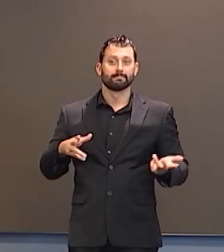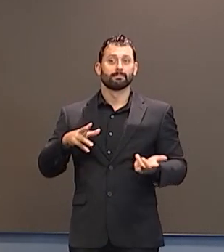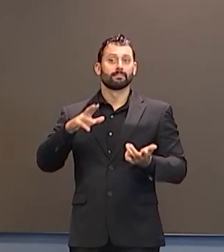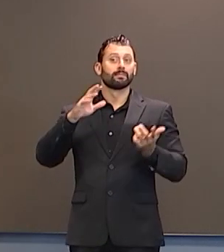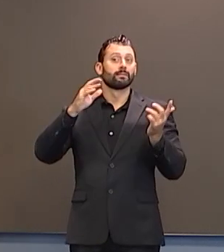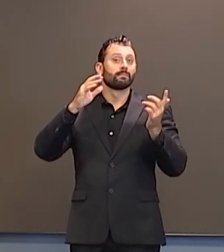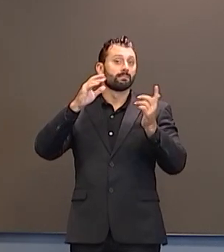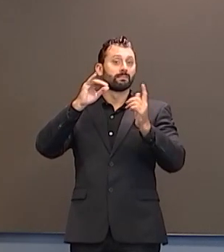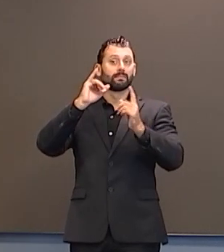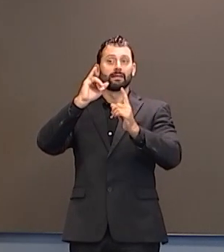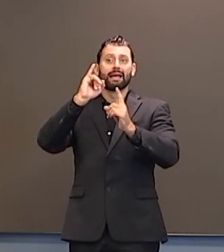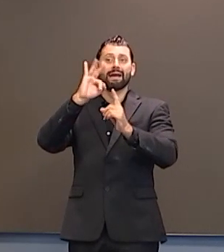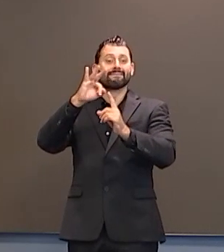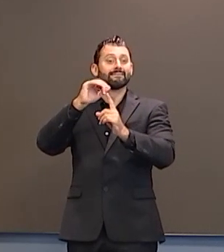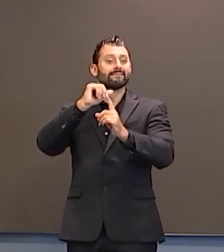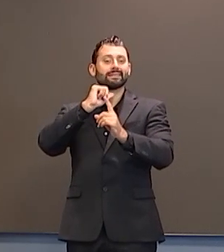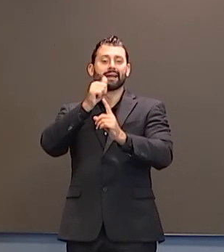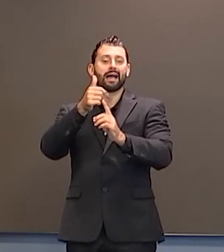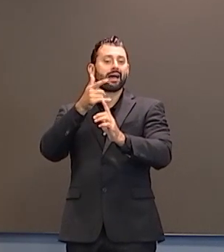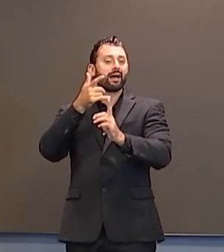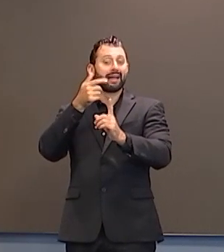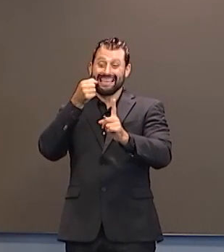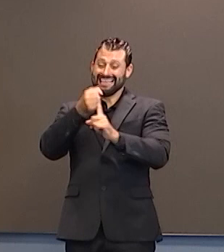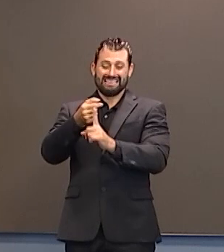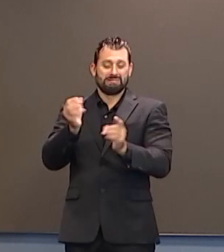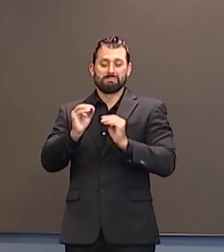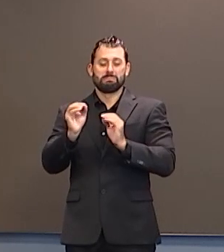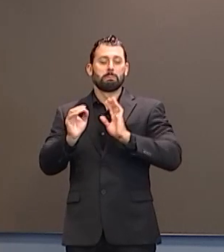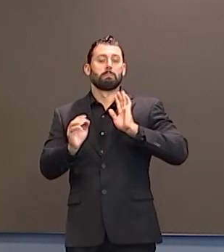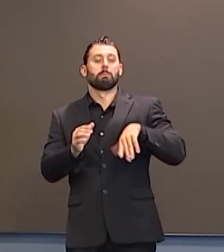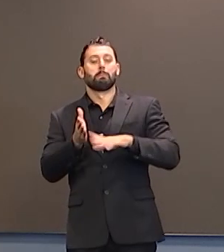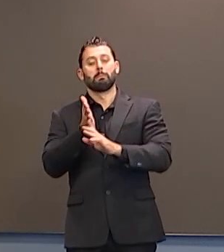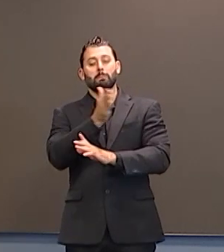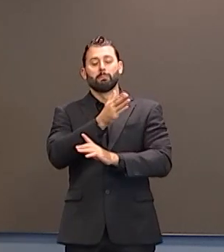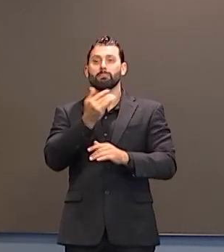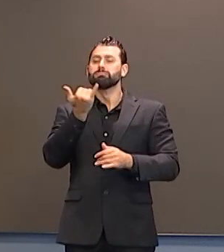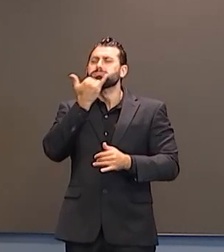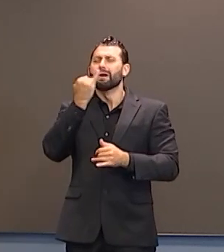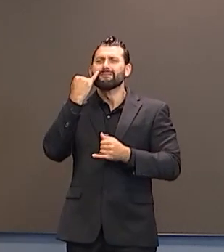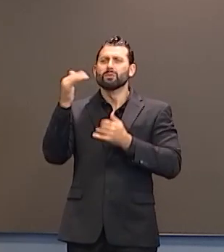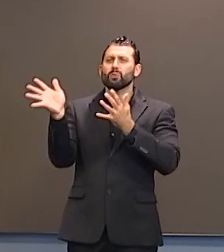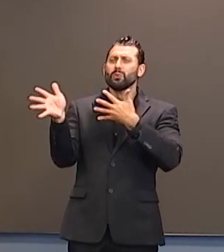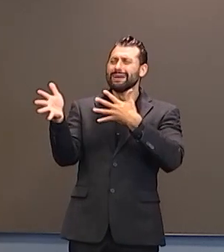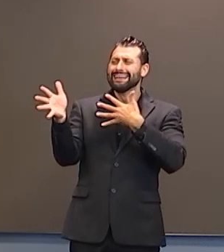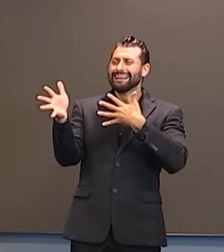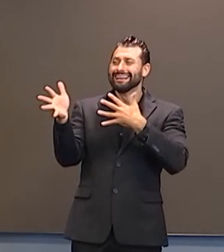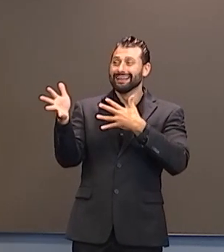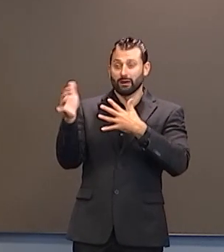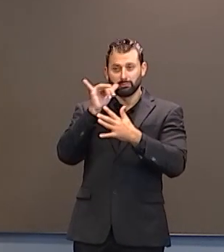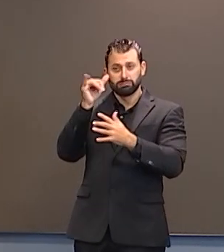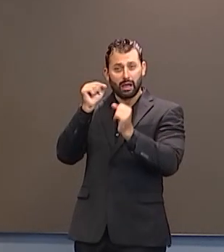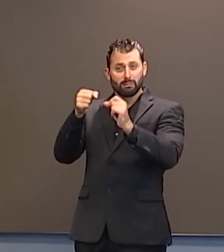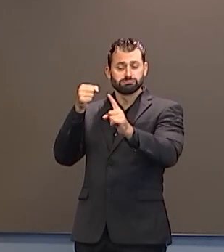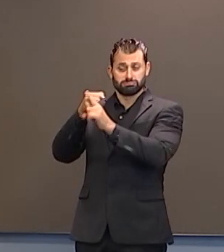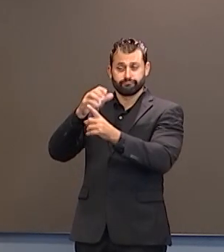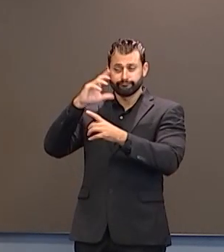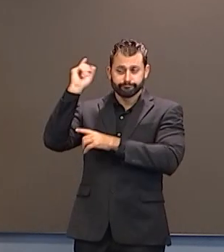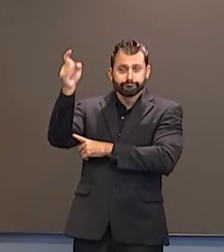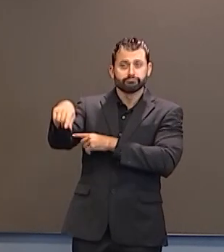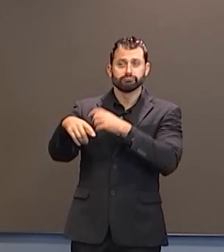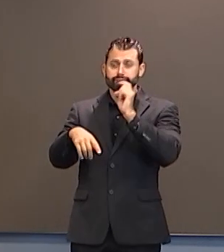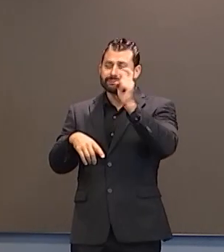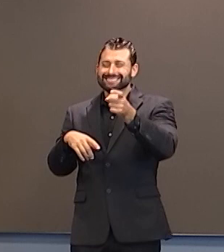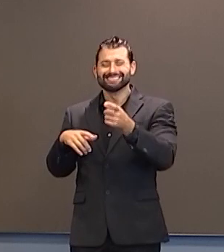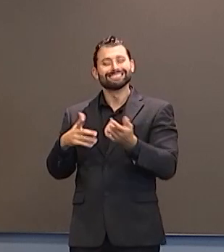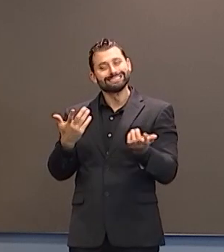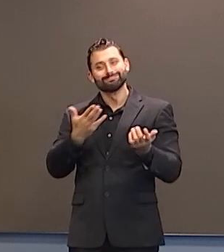direction could certainly cause um a lot of damage so do we have that communication piece and the second is can you also talk about